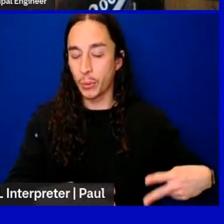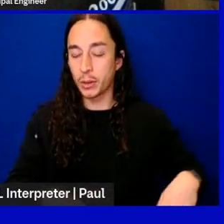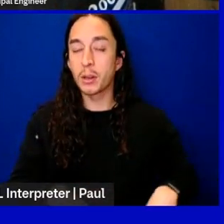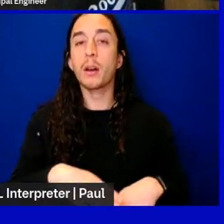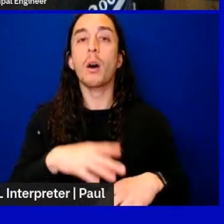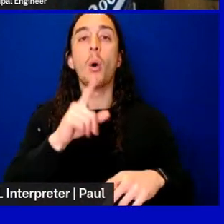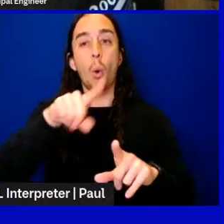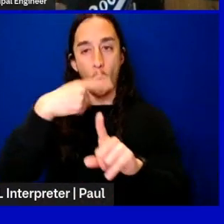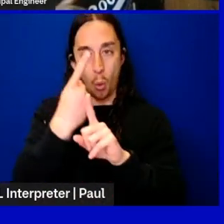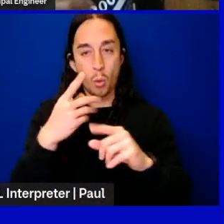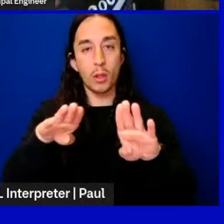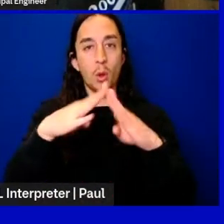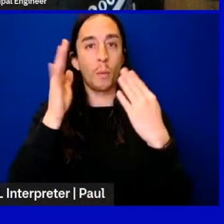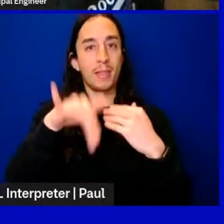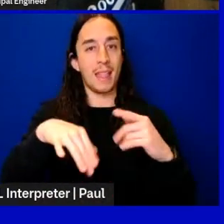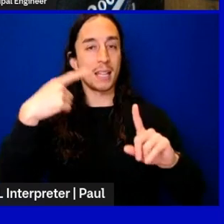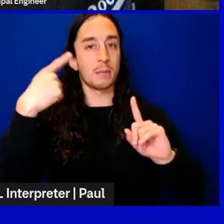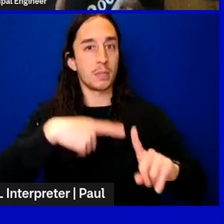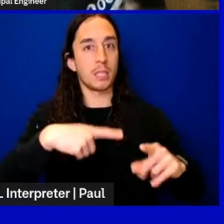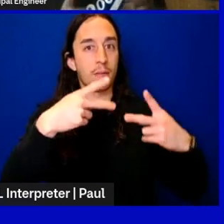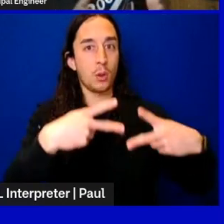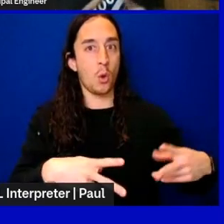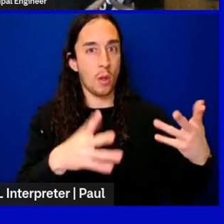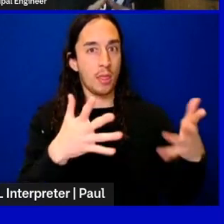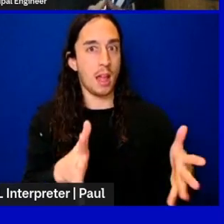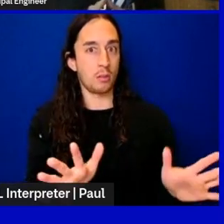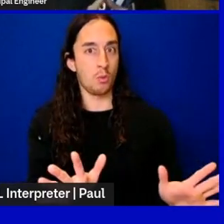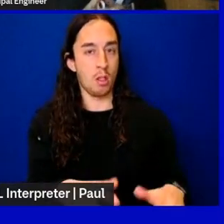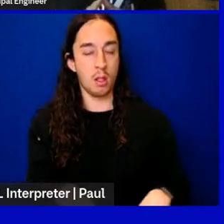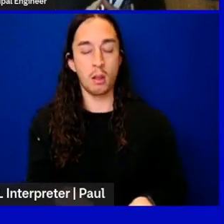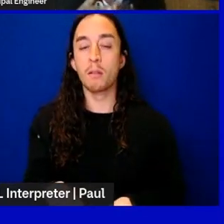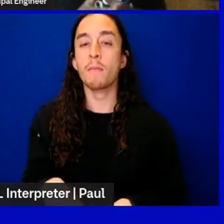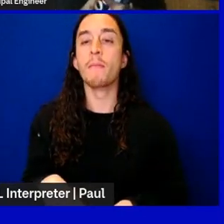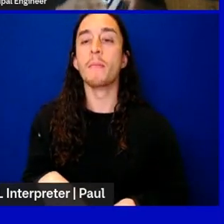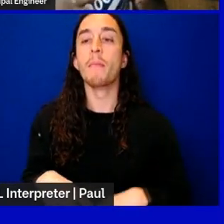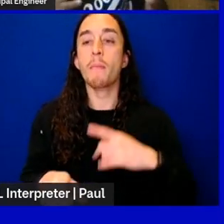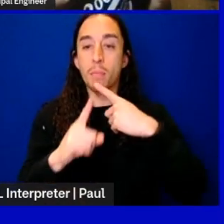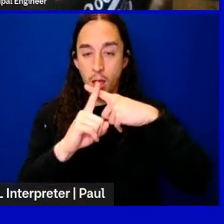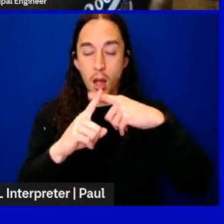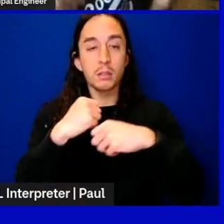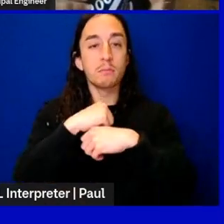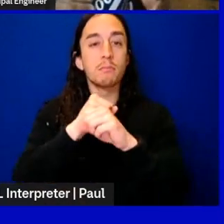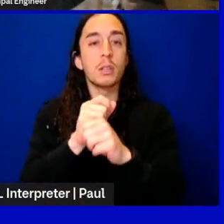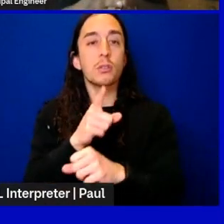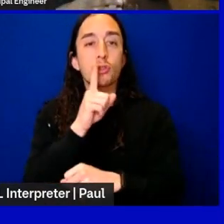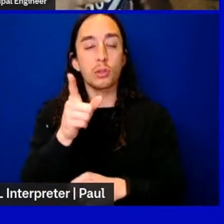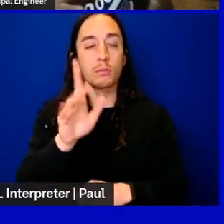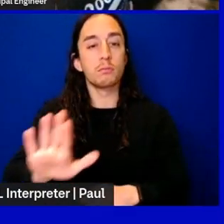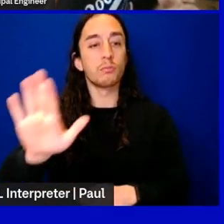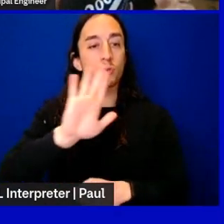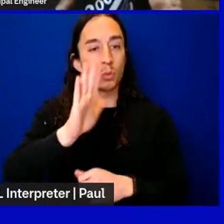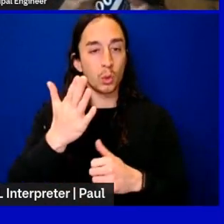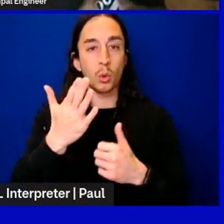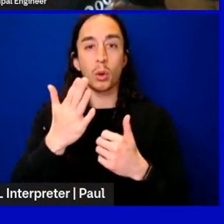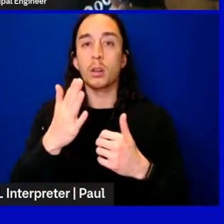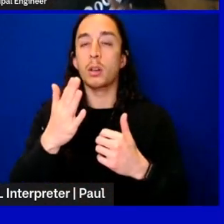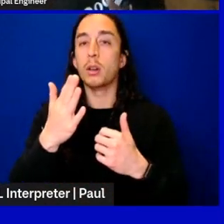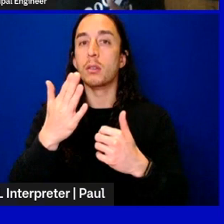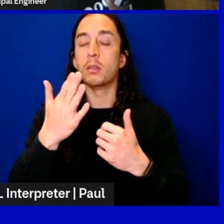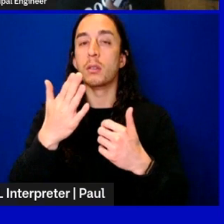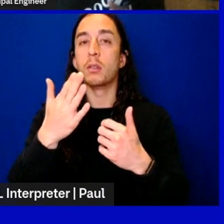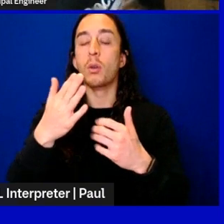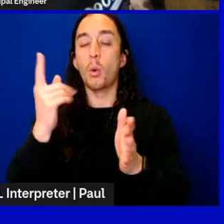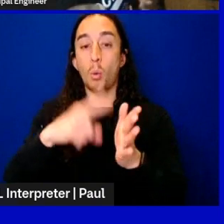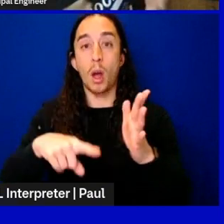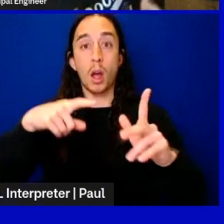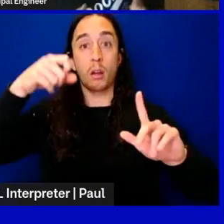only open that particular port and close all the ports. Not just that, you should ensure that your traffic is completely encrypted. So you should